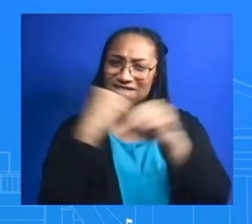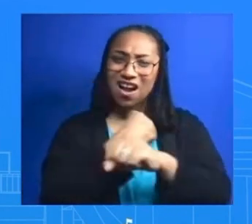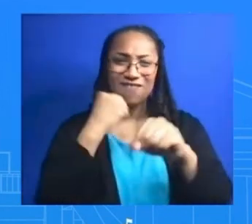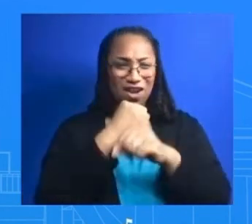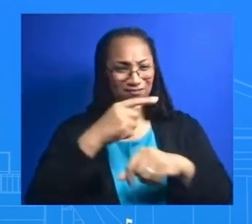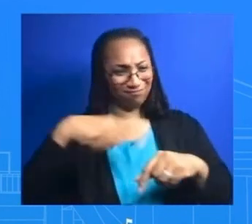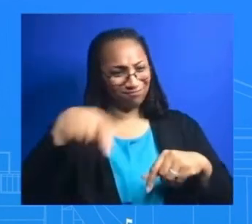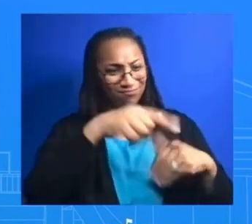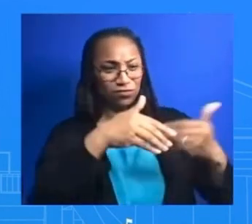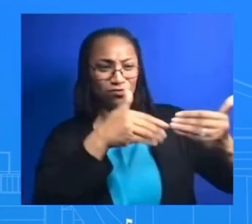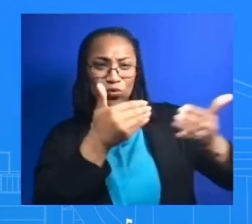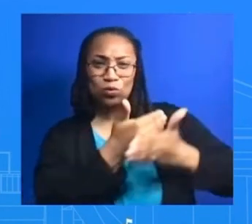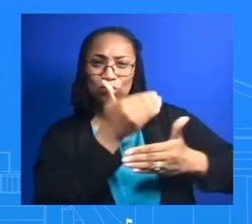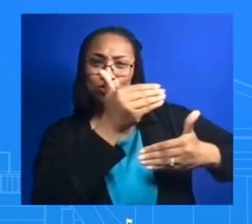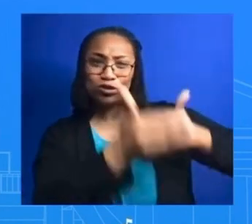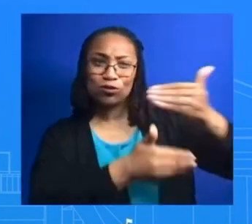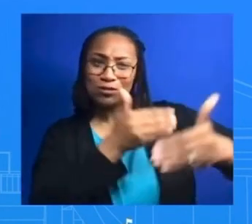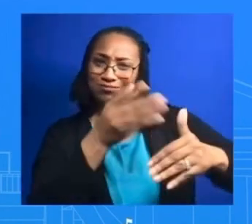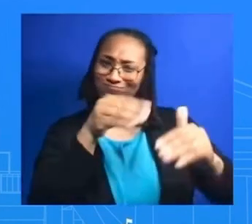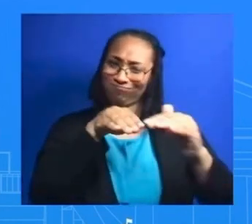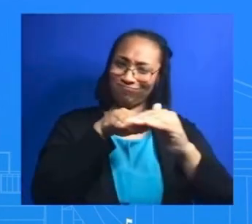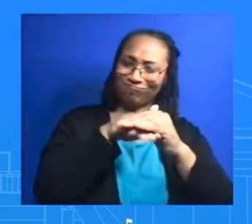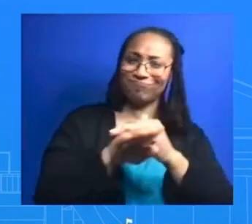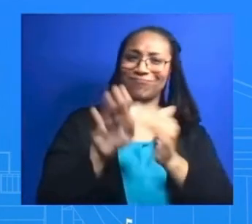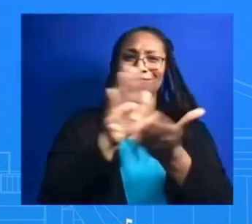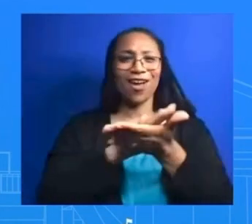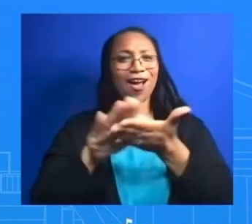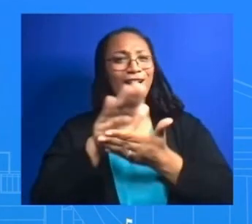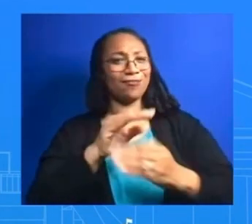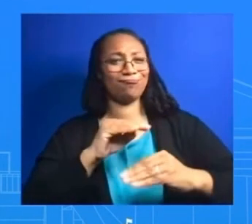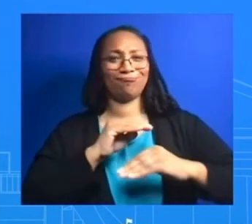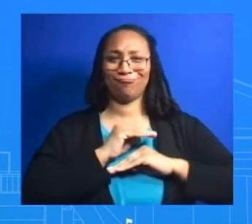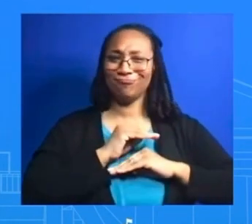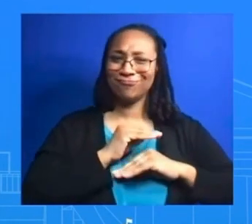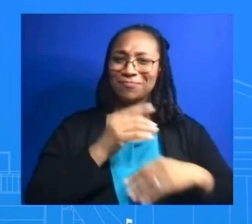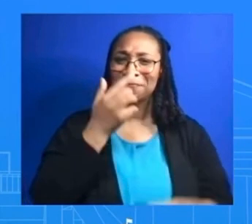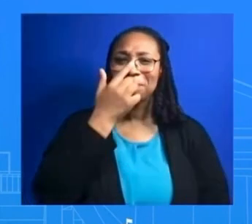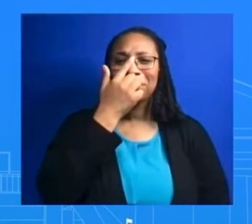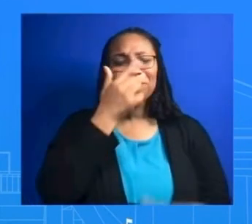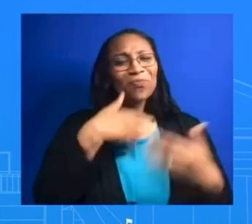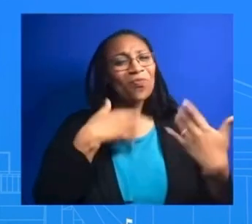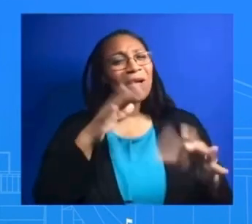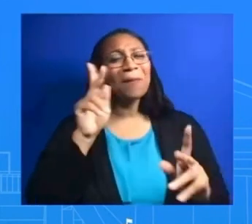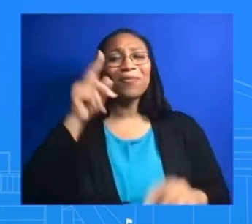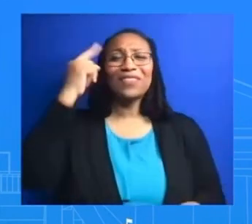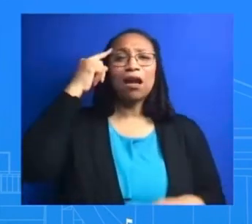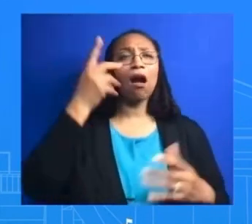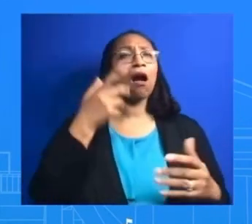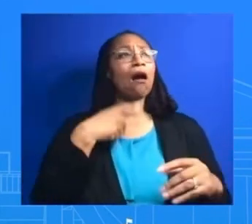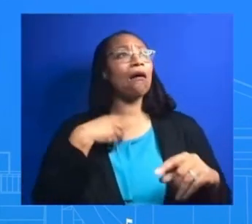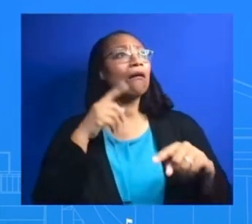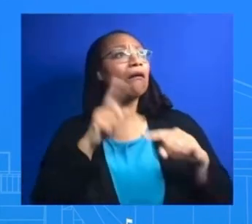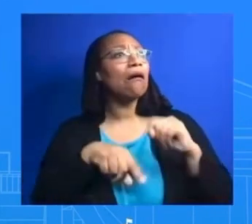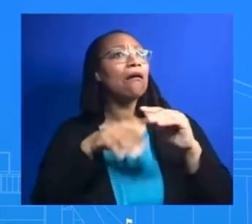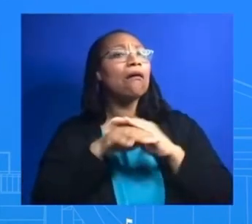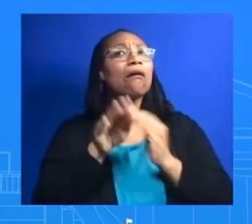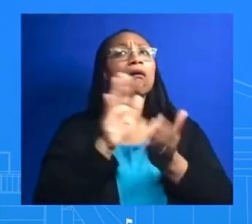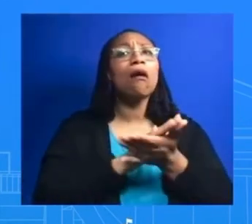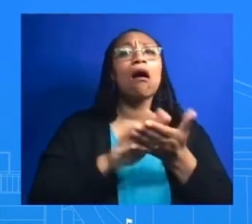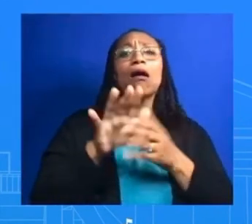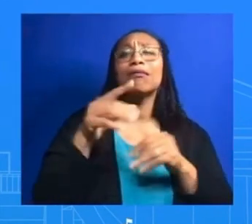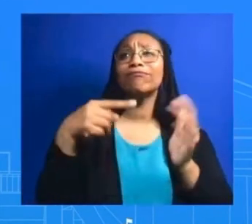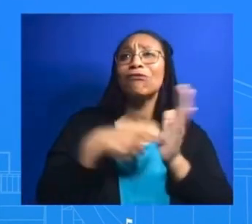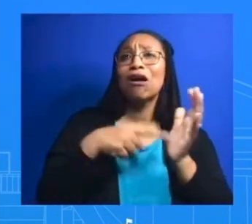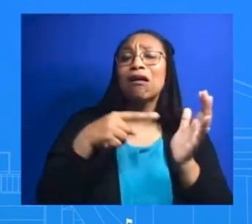not going to be able to access college or that they're not going to be able to afford it. With the SAVE plan, the income-driven repayment plan, with the on-ramp, and with the processes that we're